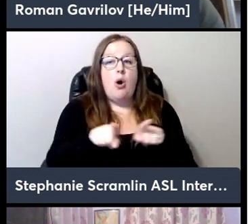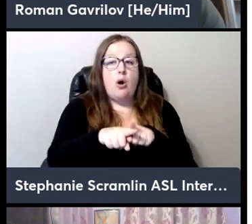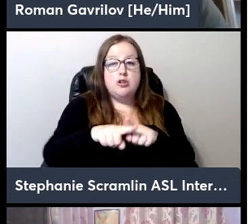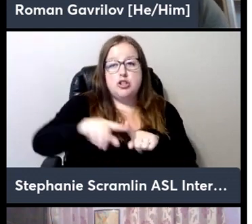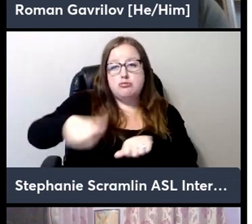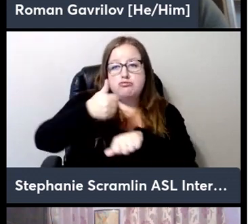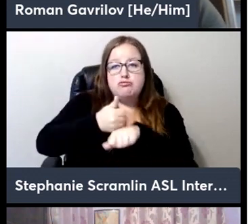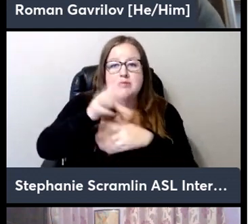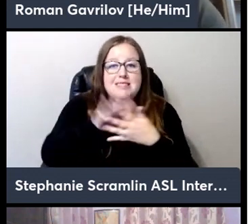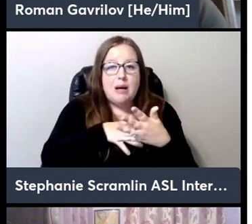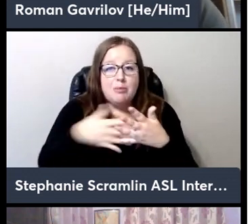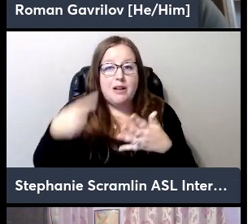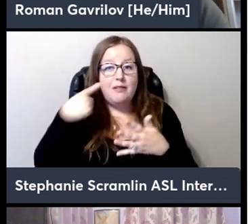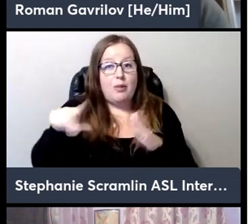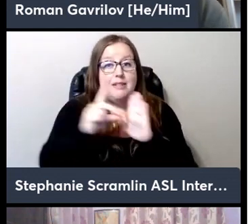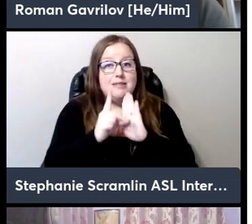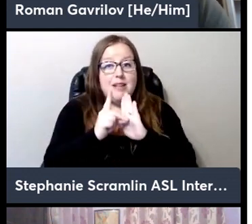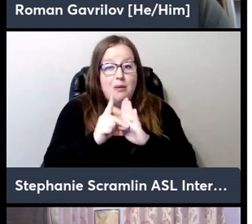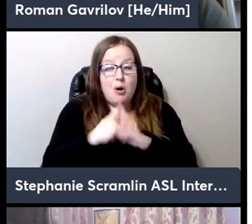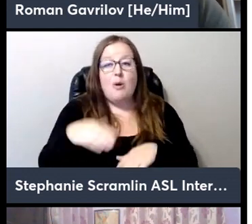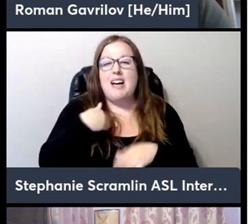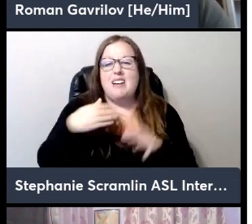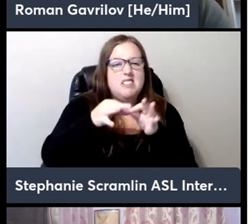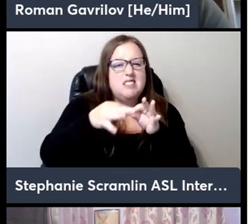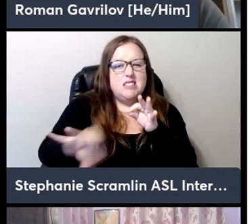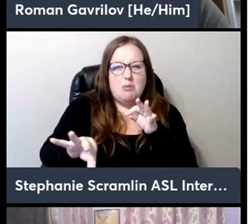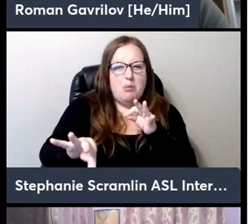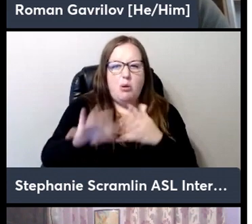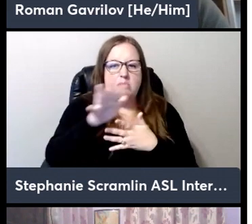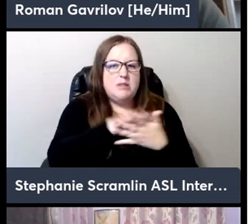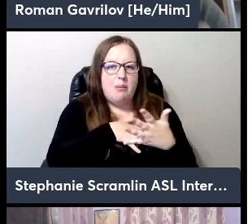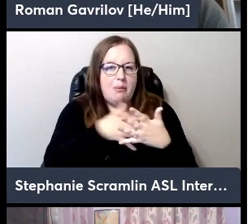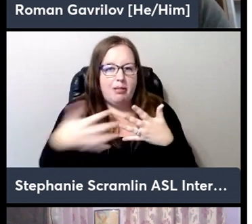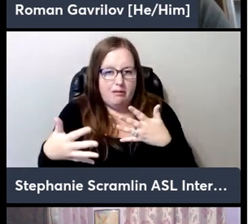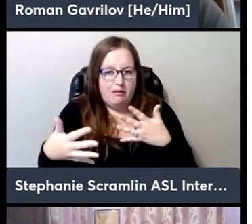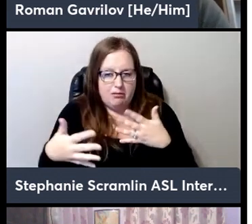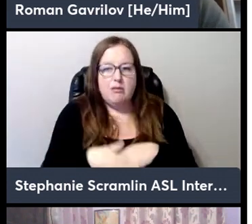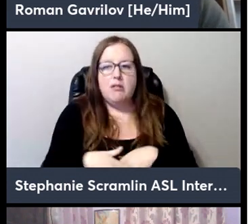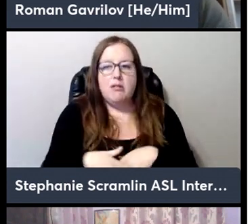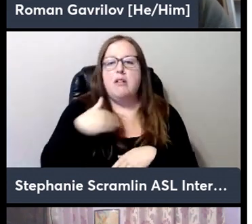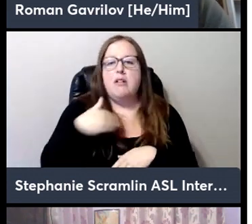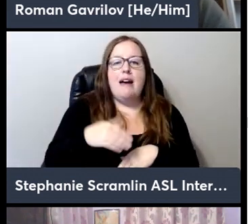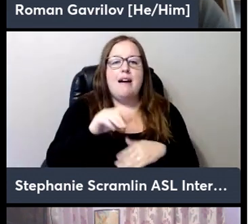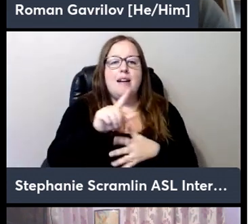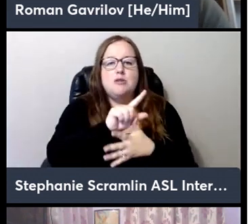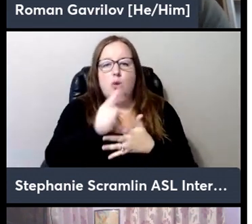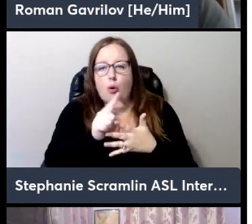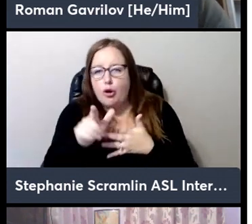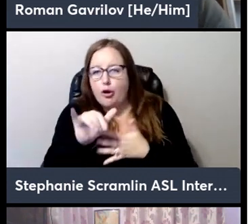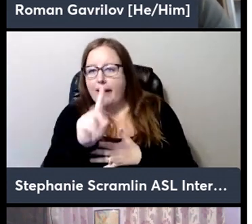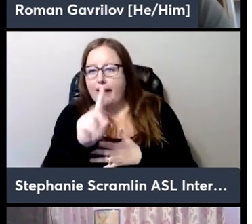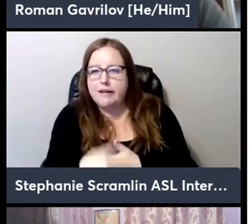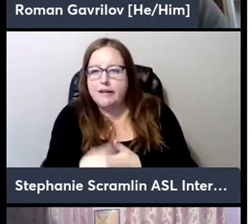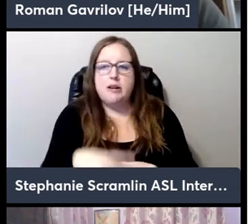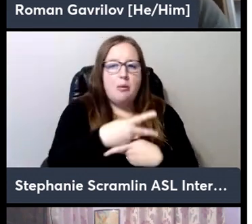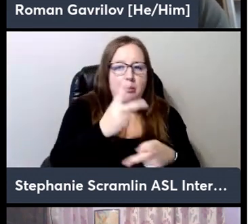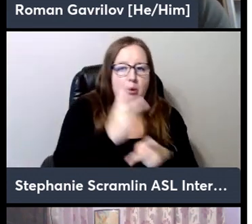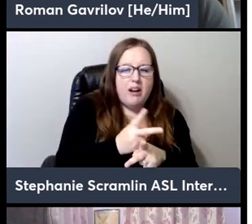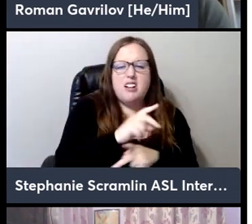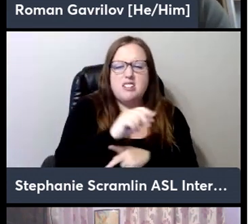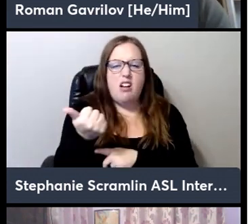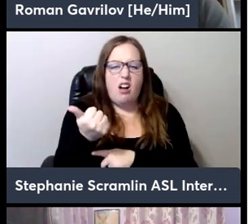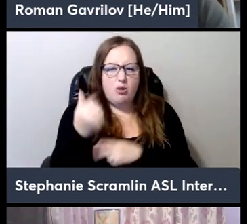So for this demonstration, I create a very simple template that consists of order ID, IP, product, and some other